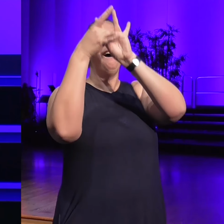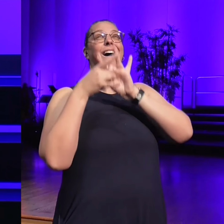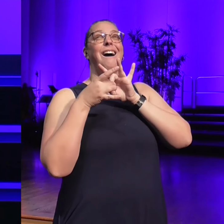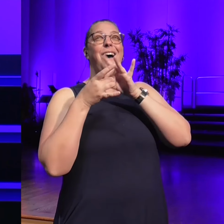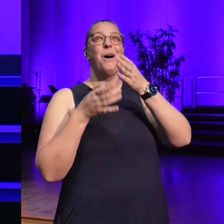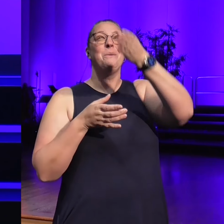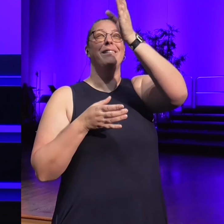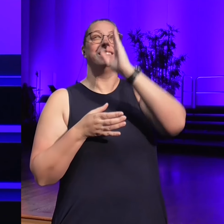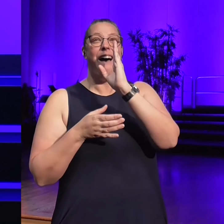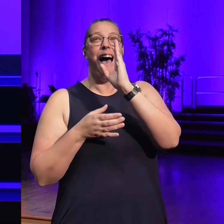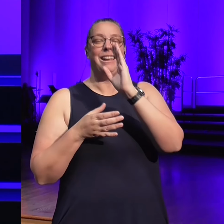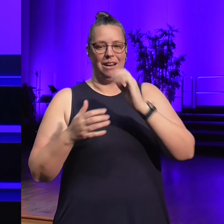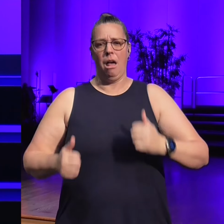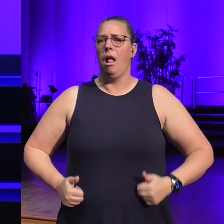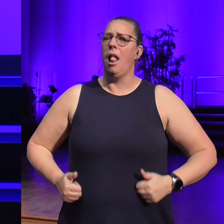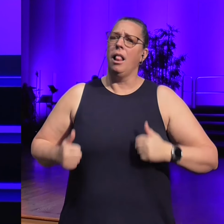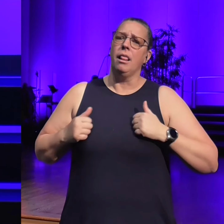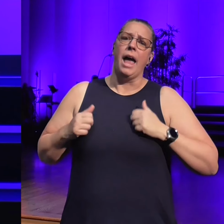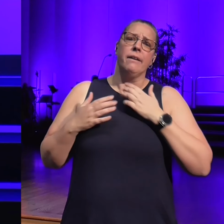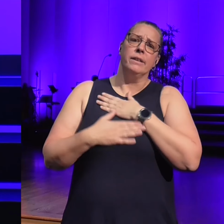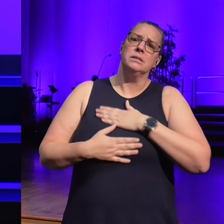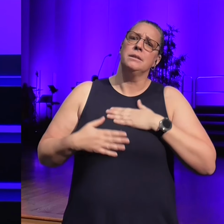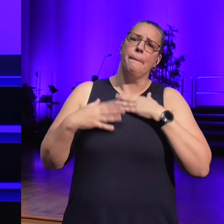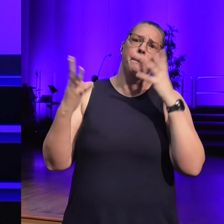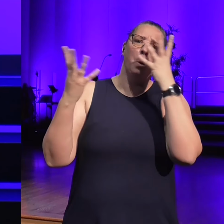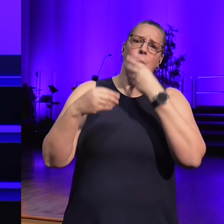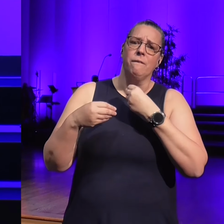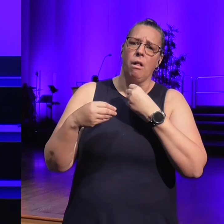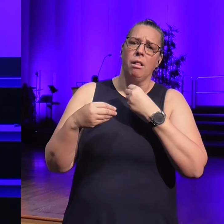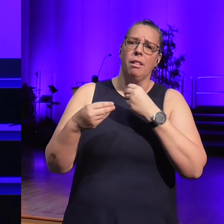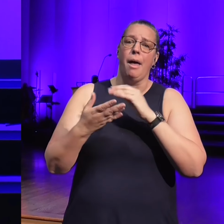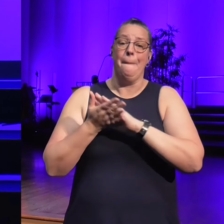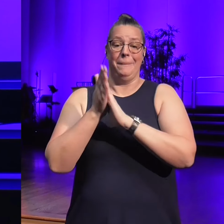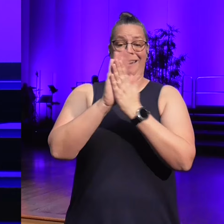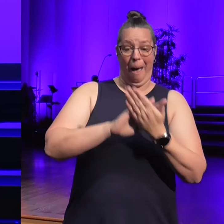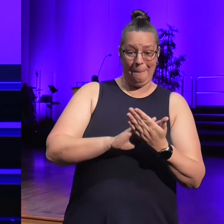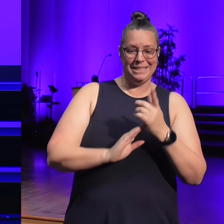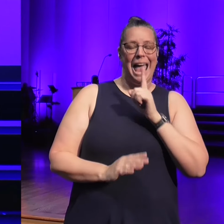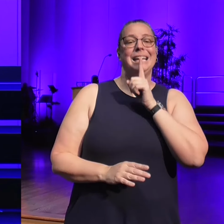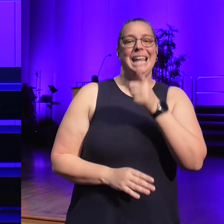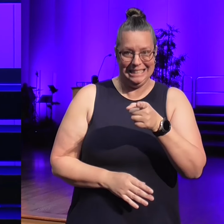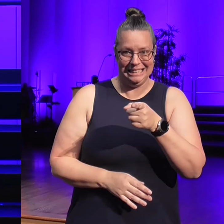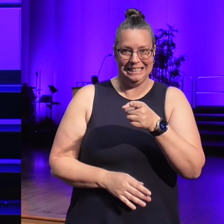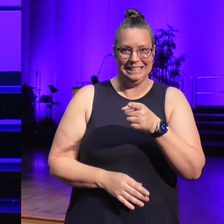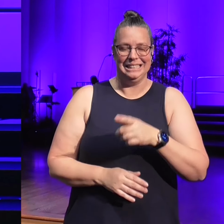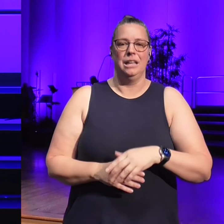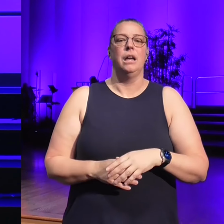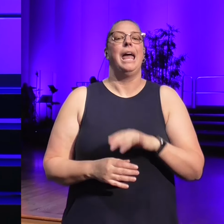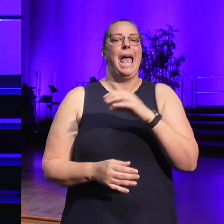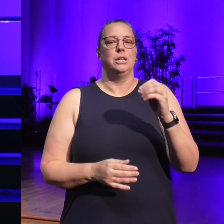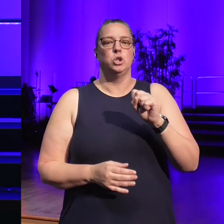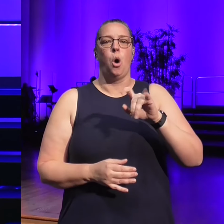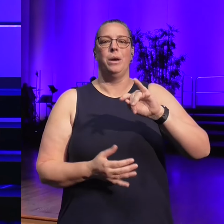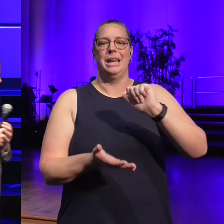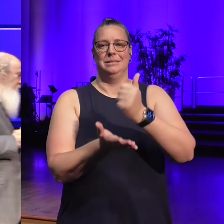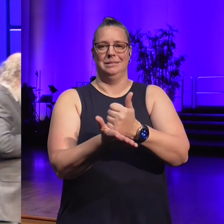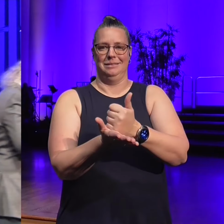joy. It becomes so, it is so, and so it is.